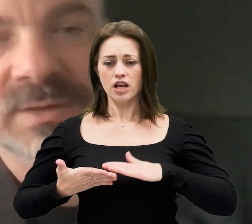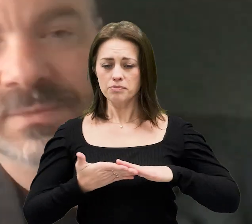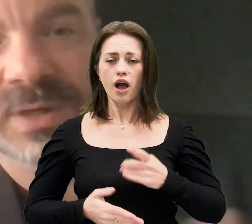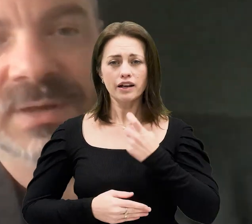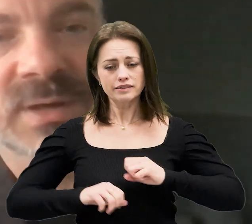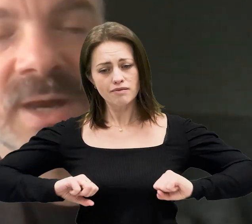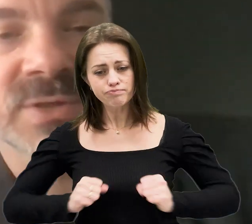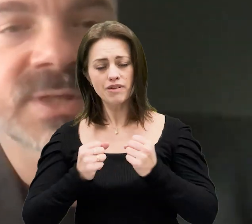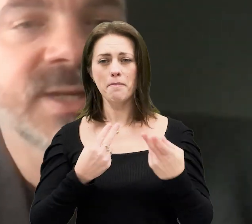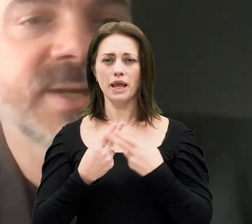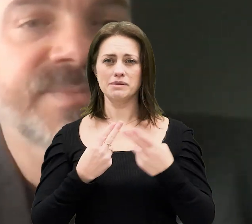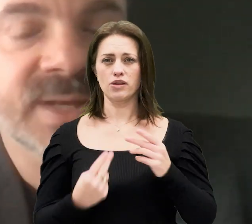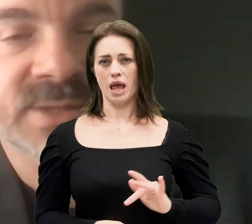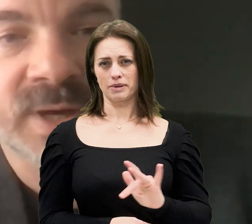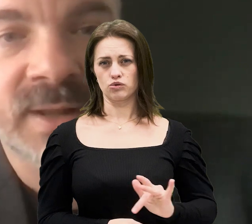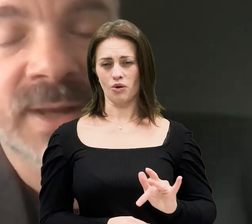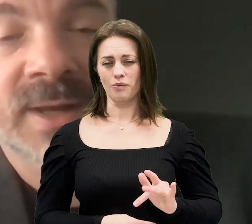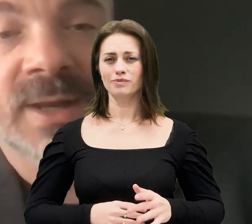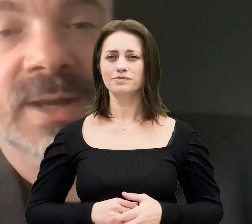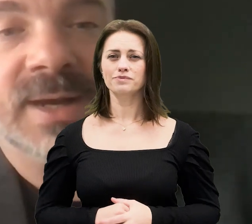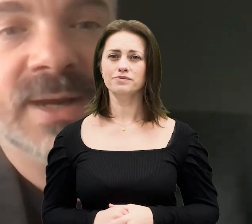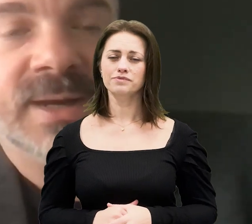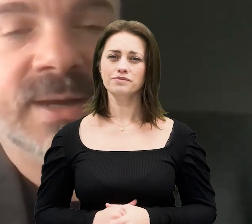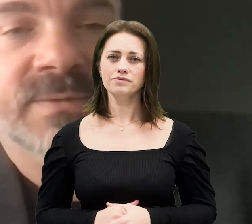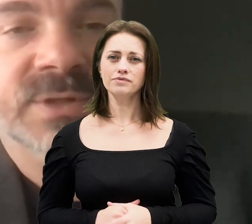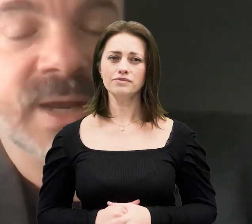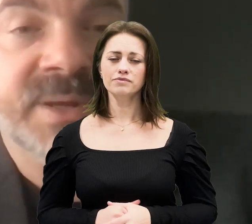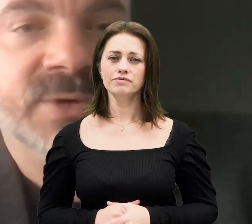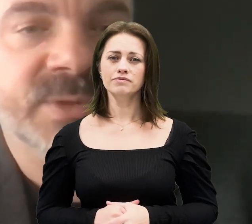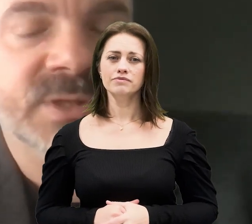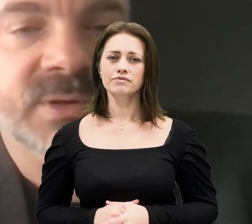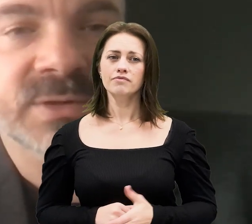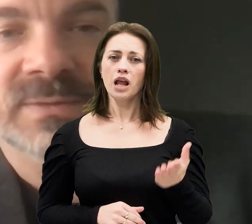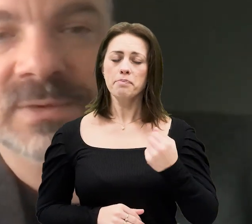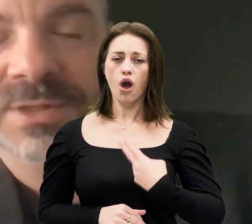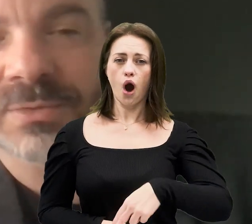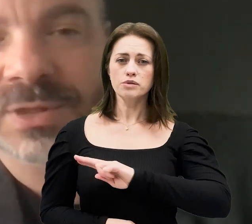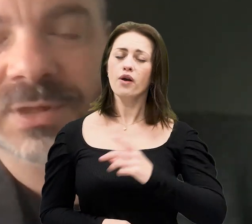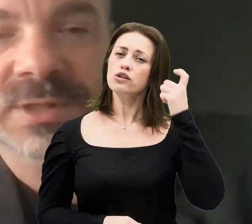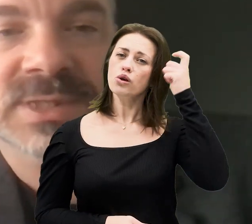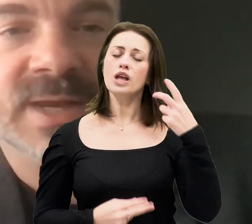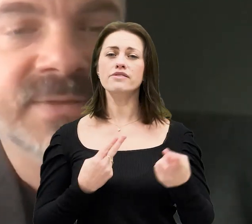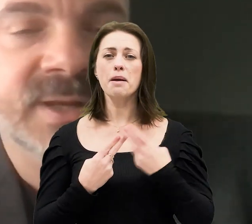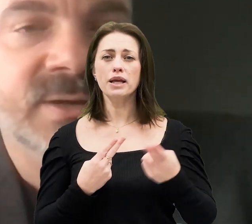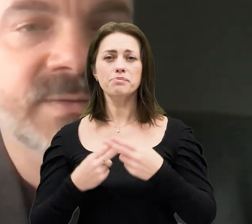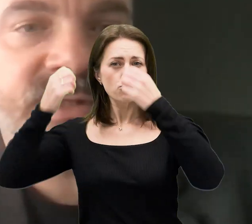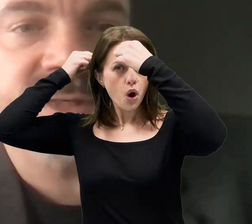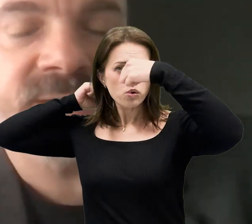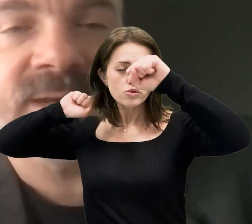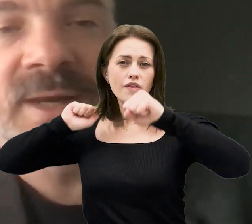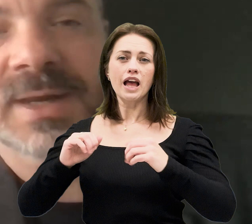only, but within our society as well. I've been responsible also for the social safety